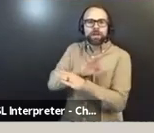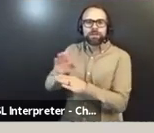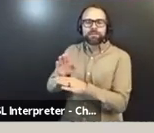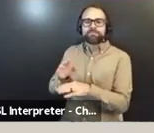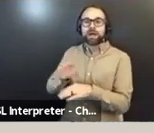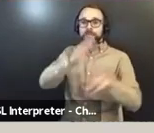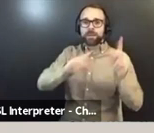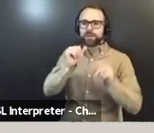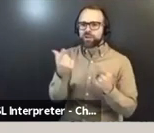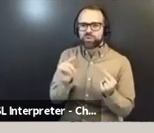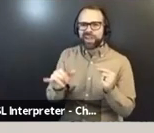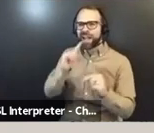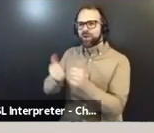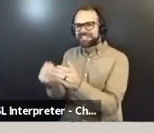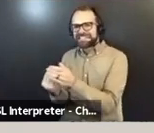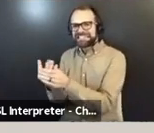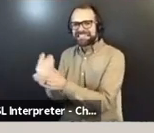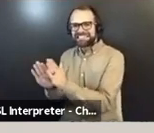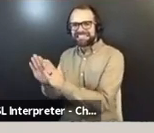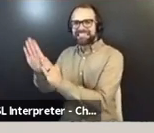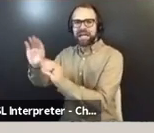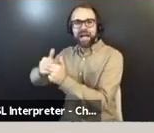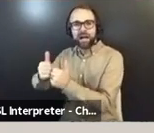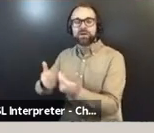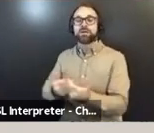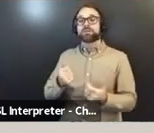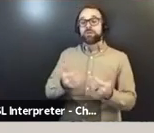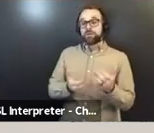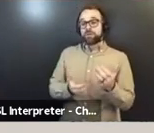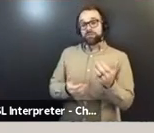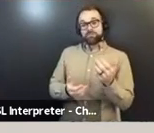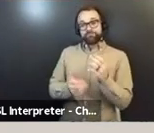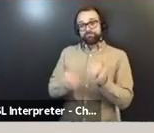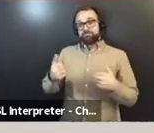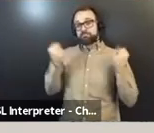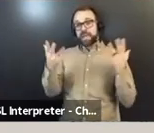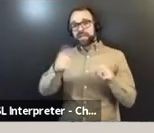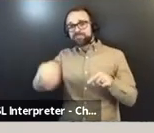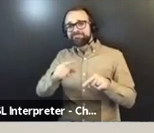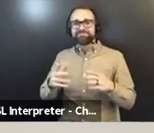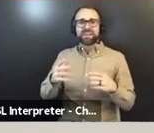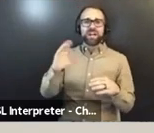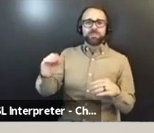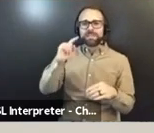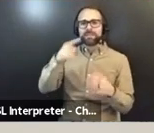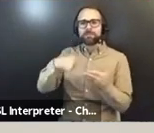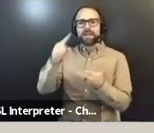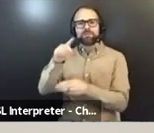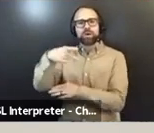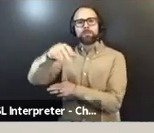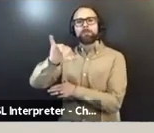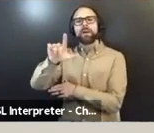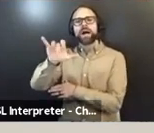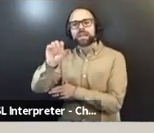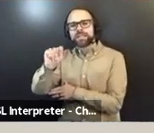okay, how do we get these companies over the line? And a lot of the young companies are getting paid for pilot testing. You know, especially they're like, yeah, we want your product, but you